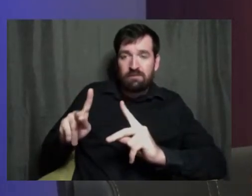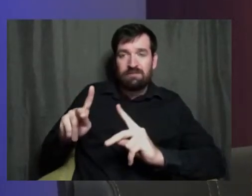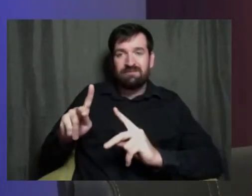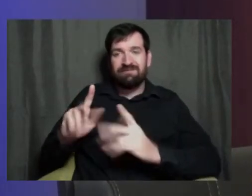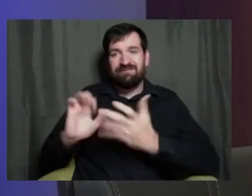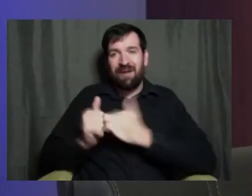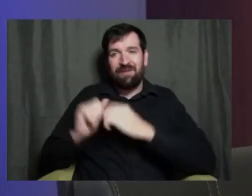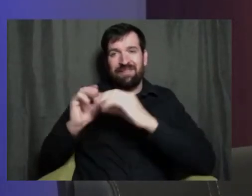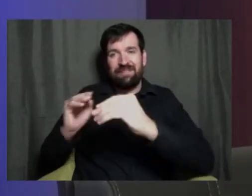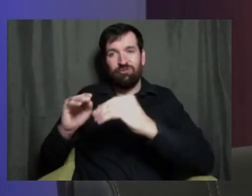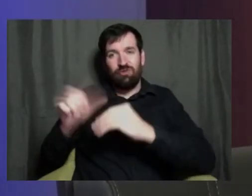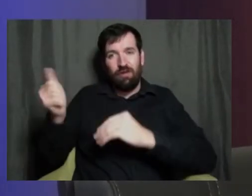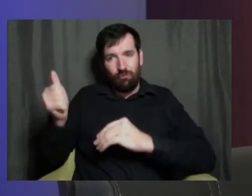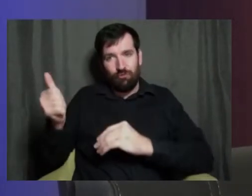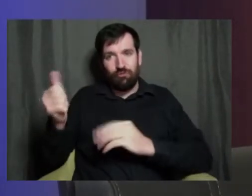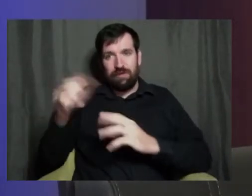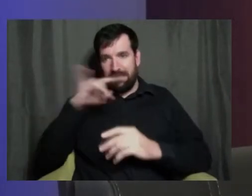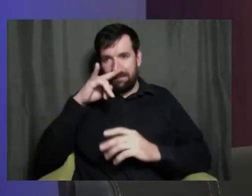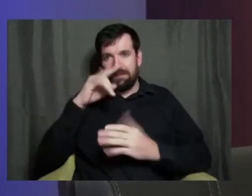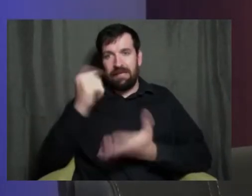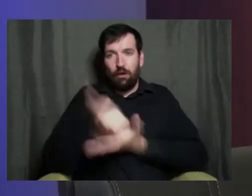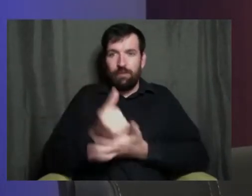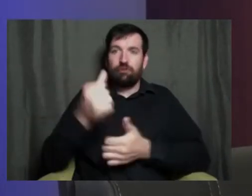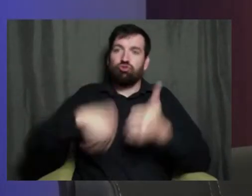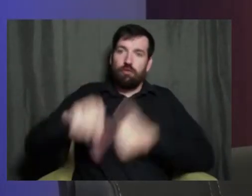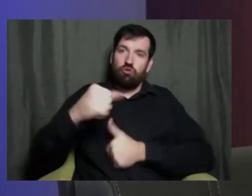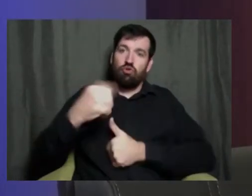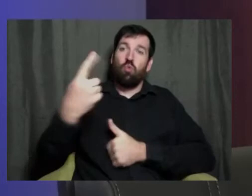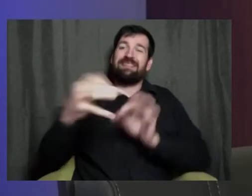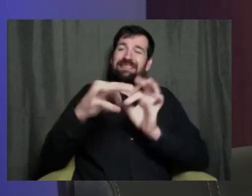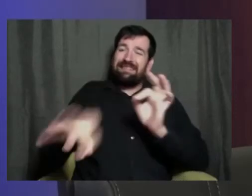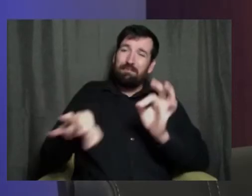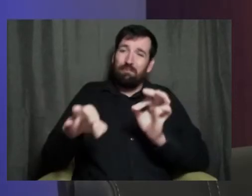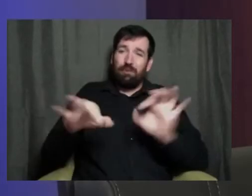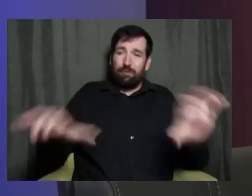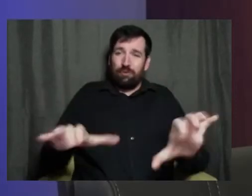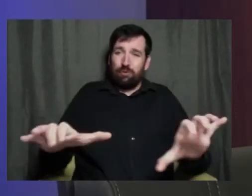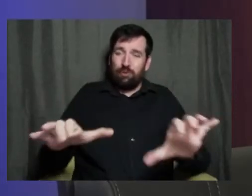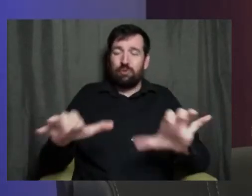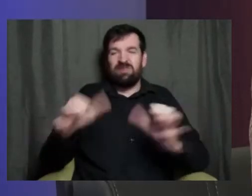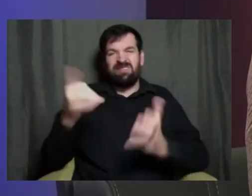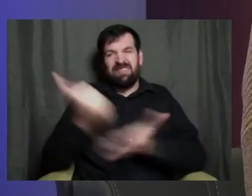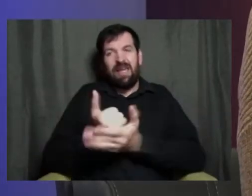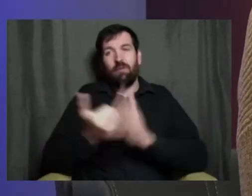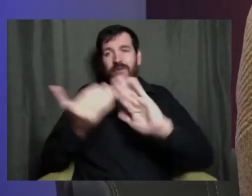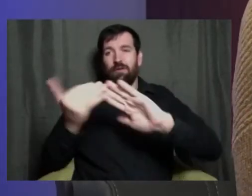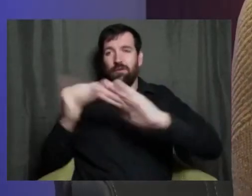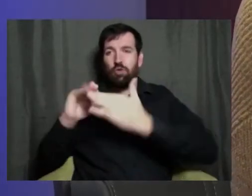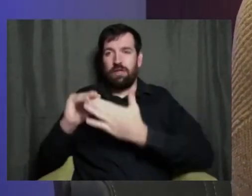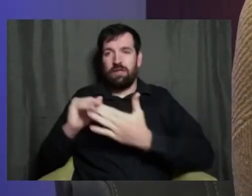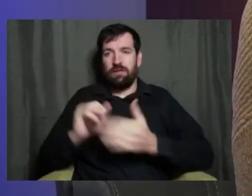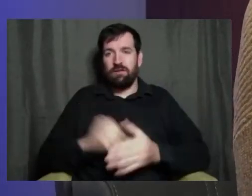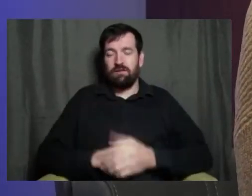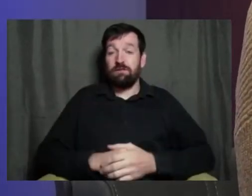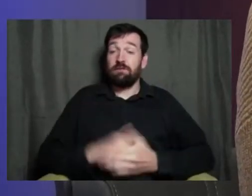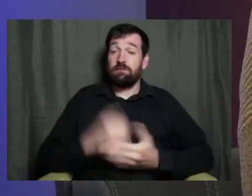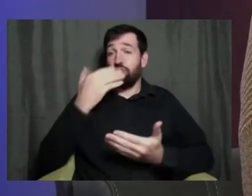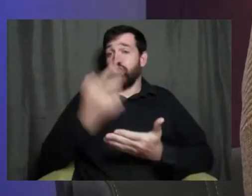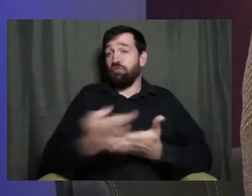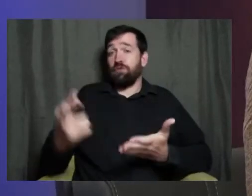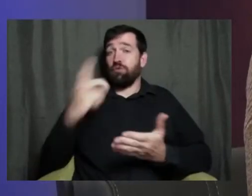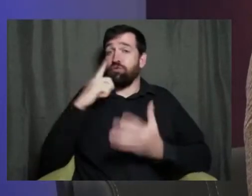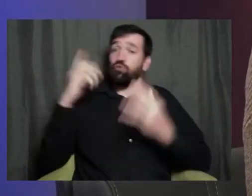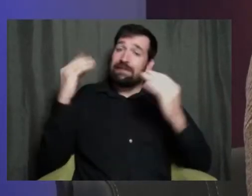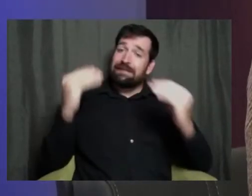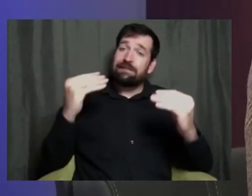how we can help others. And by one simple act of getting our vaccine, we could help our community. So it's a good resource to also teach our kids how